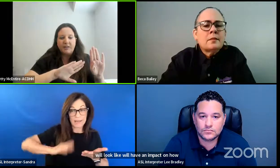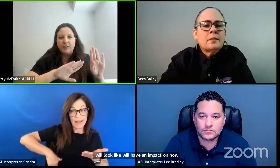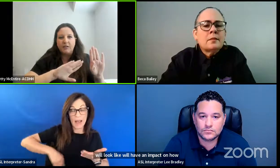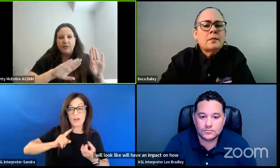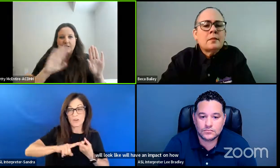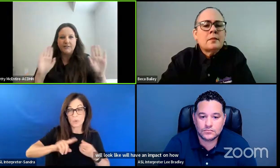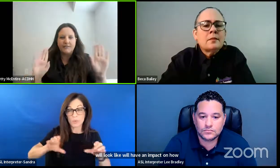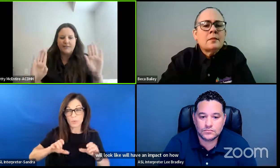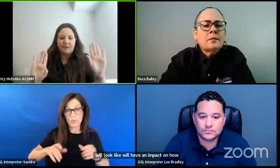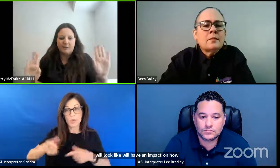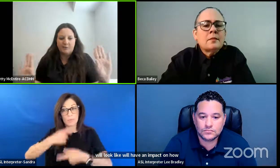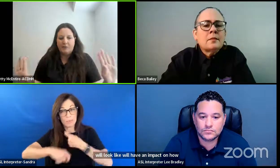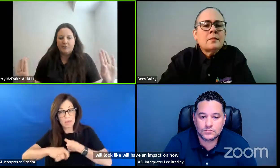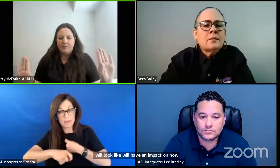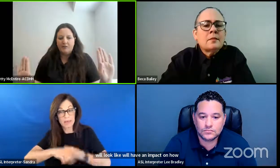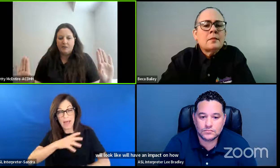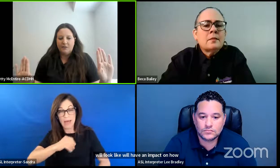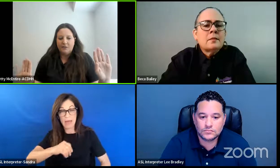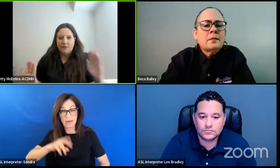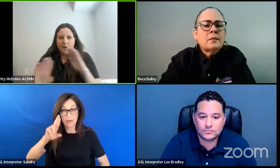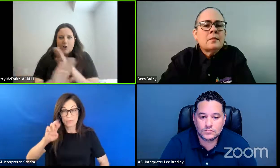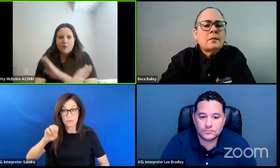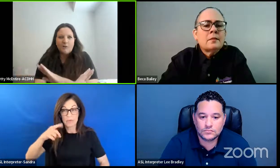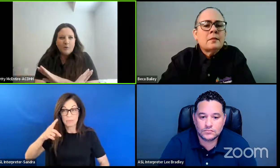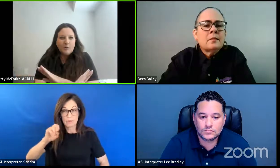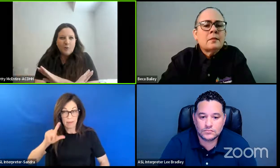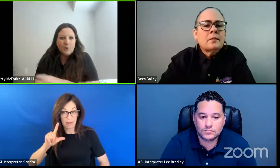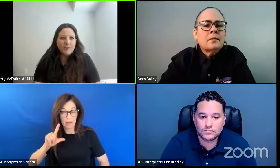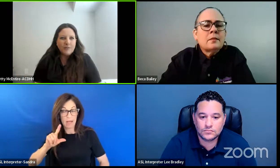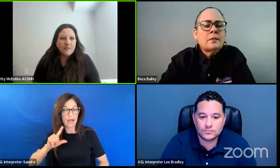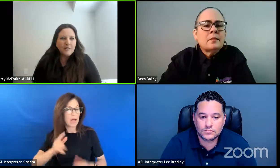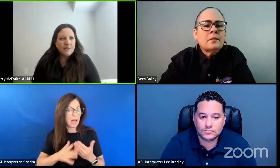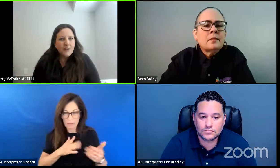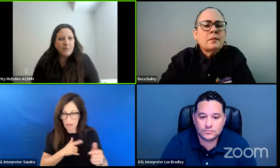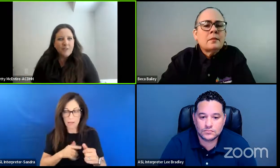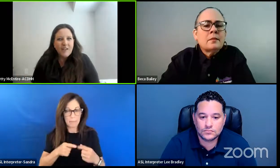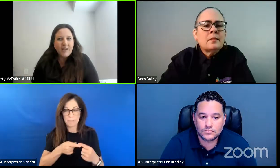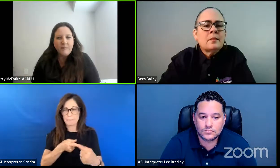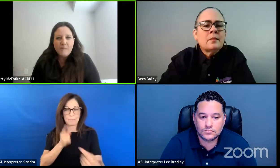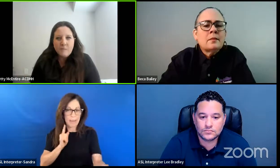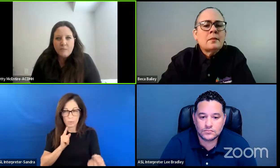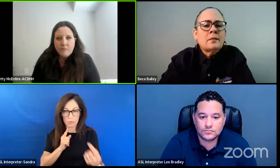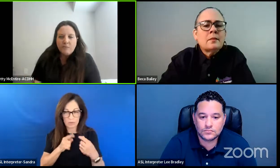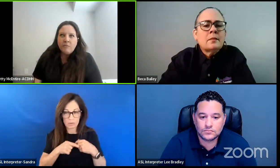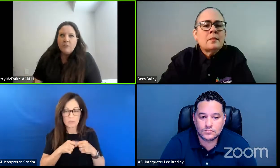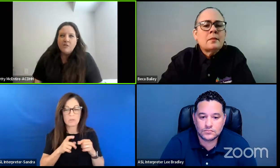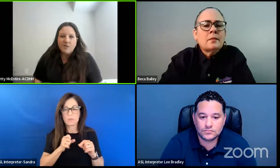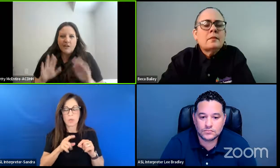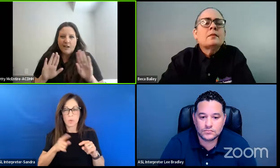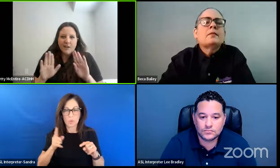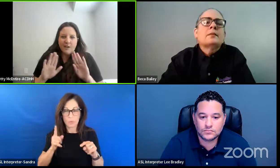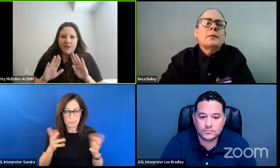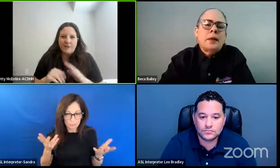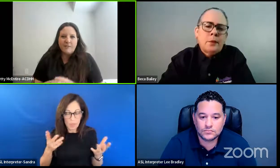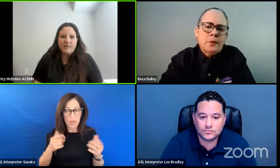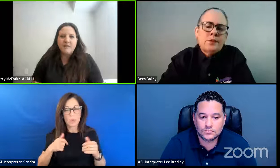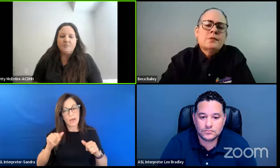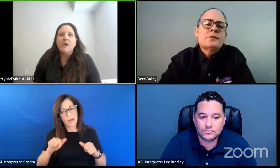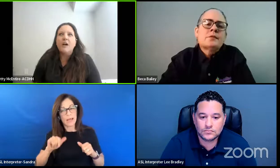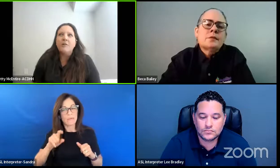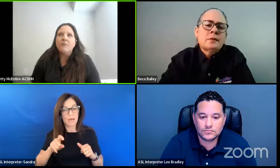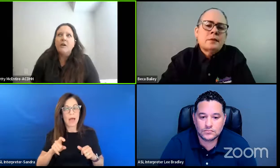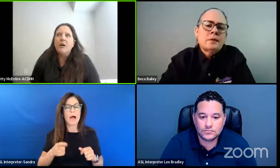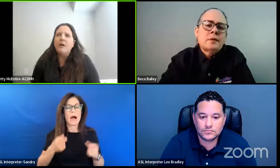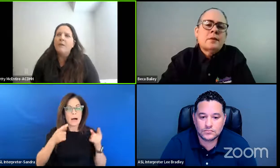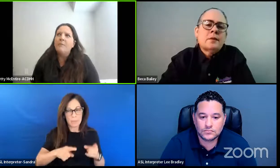and repeal, because it's like almost putting the cart before the horse type of thing. So they kind of have to happen at the